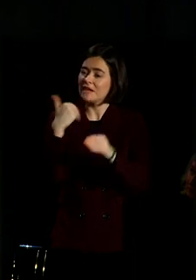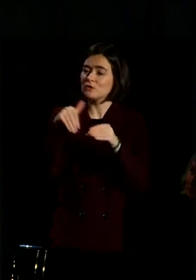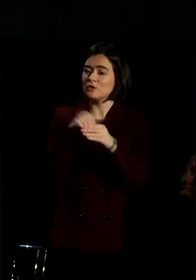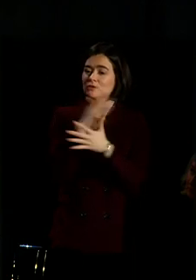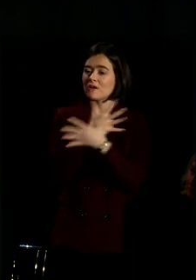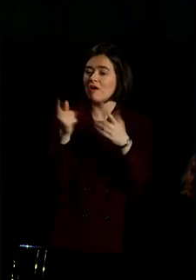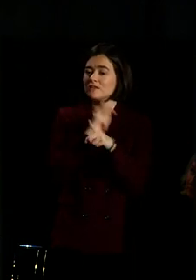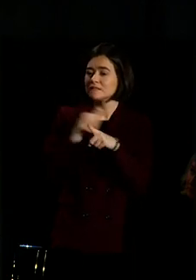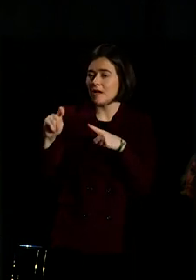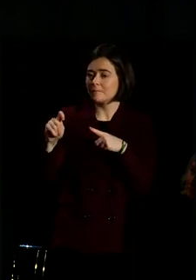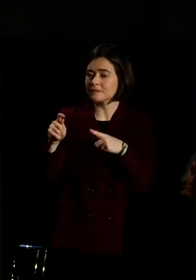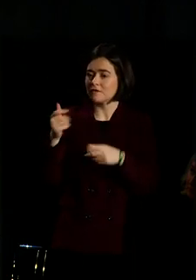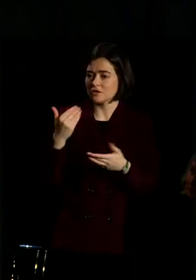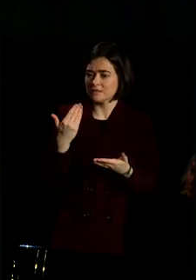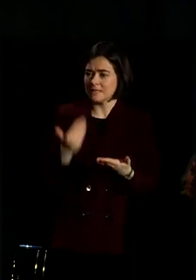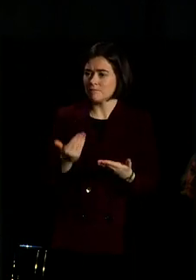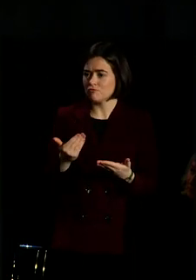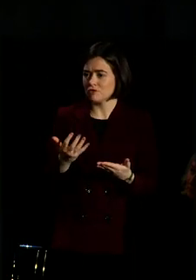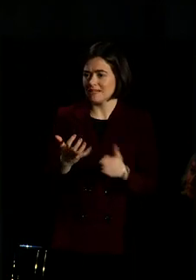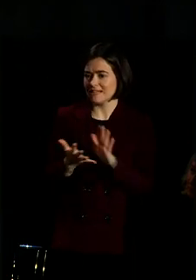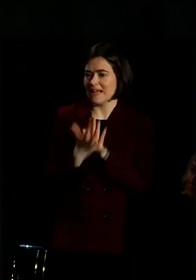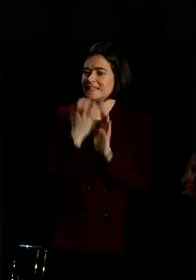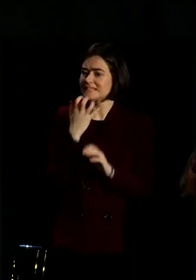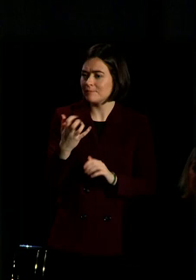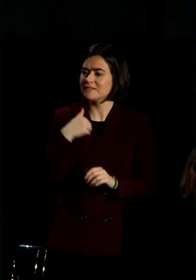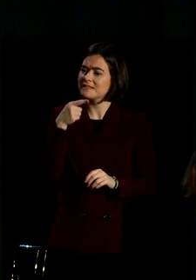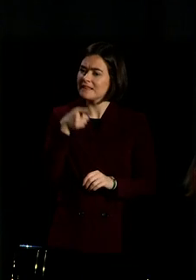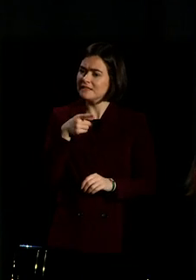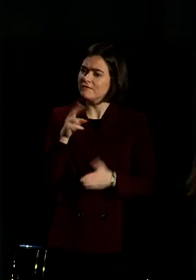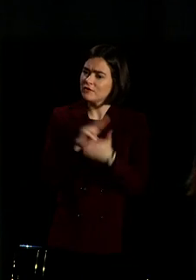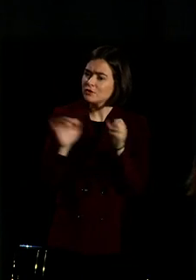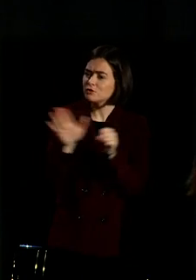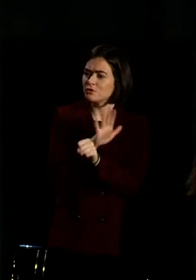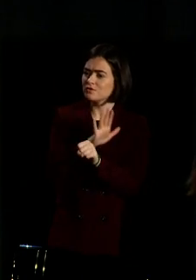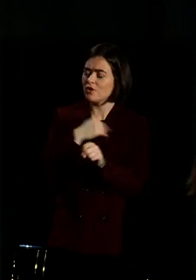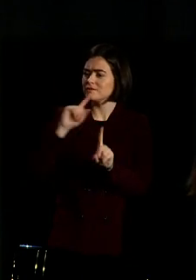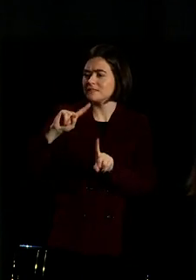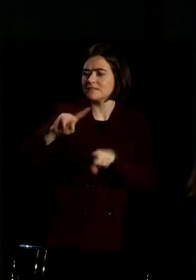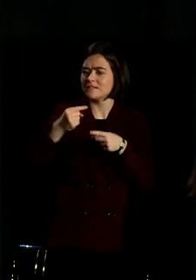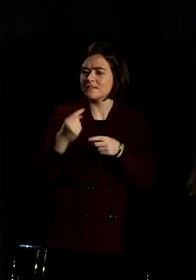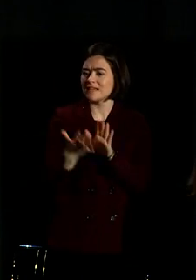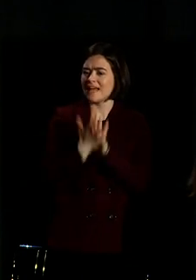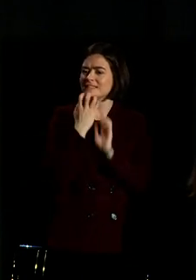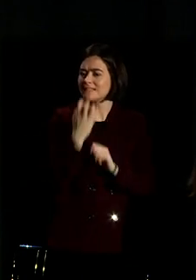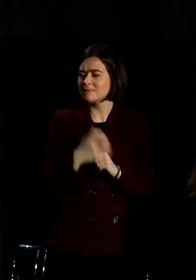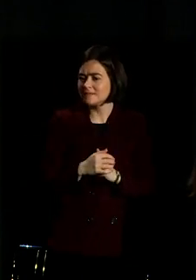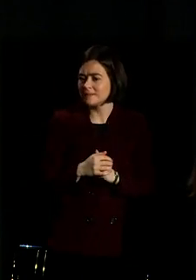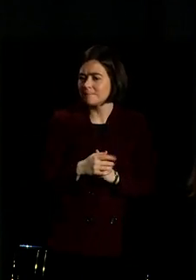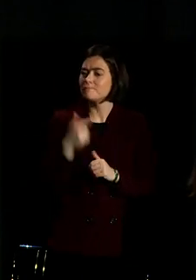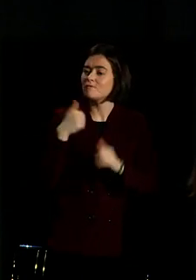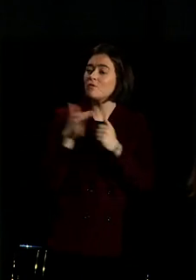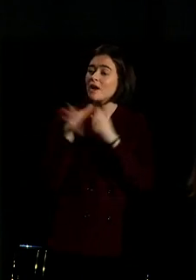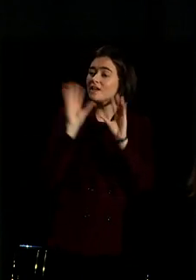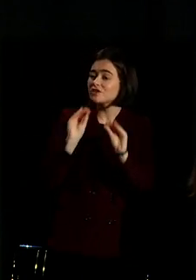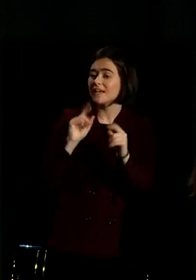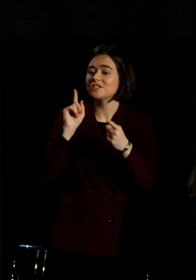of contemporary antisemitism, is a meaningful tool in the fight against antisemitism, both in education